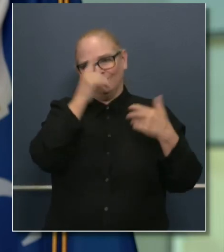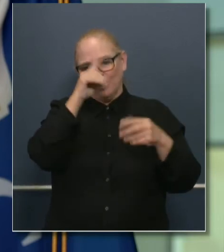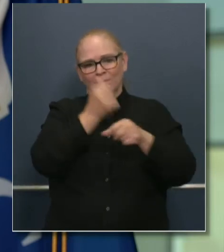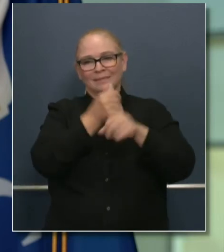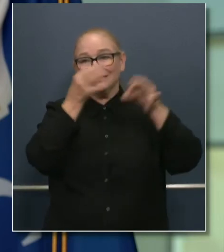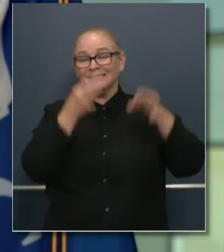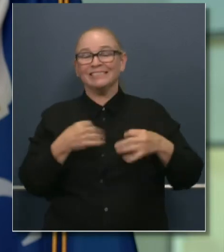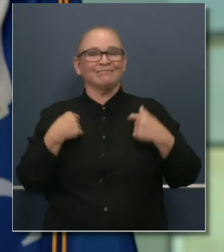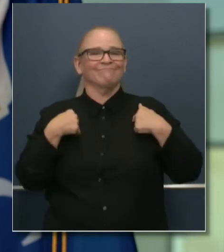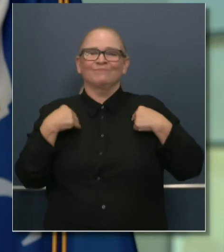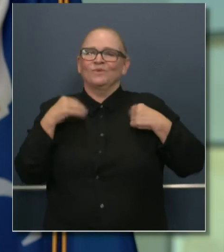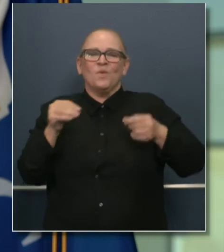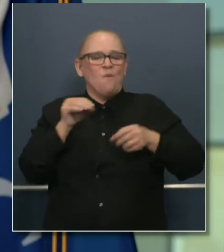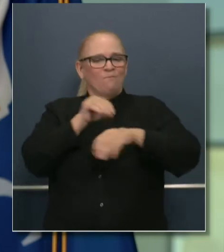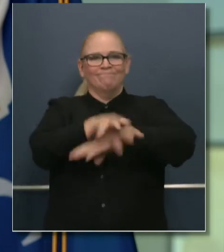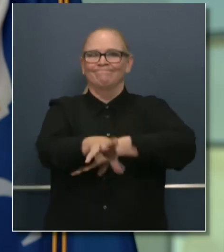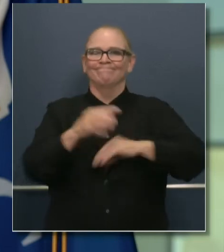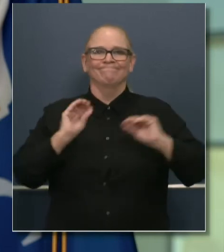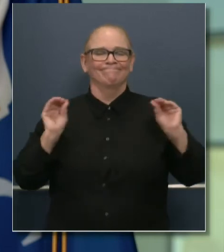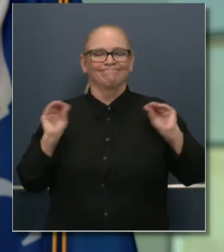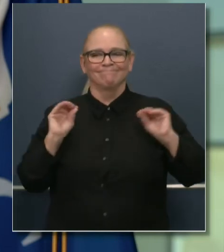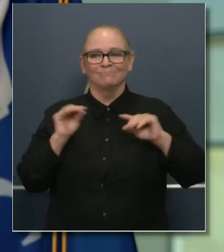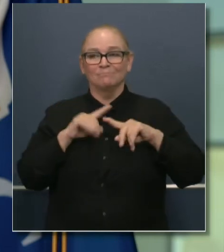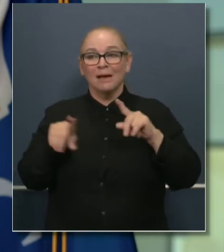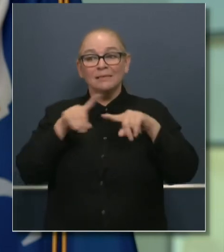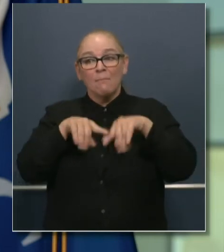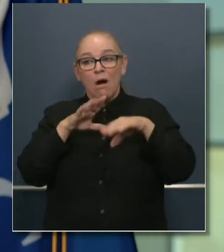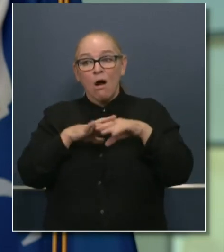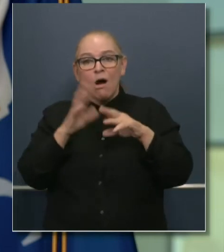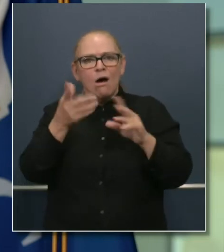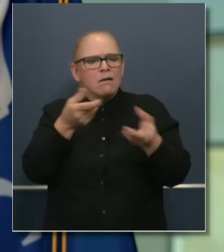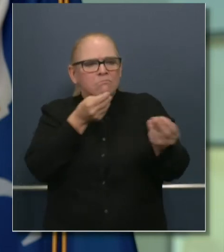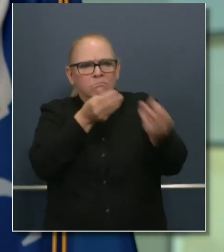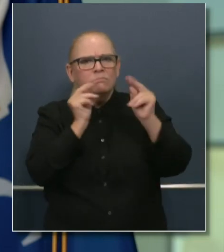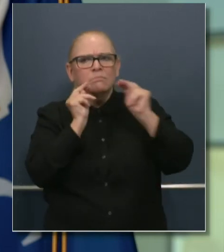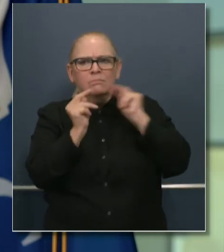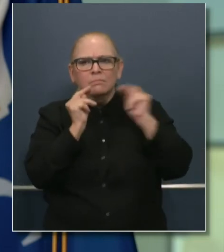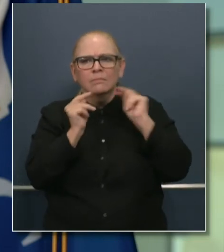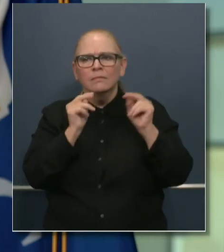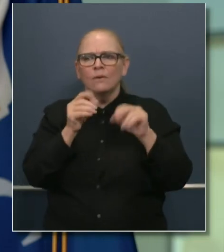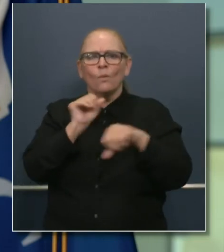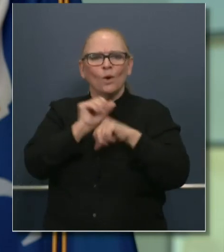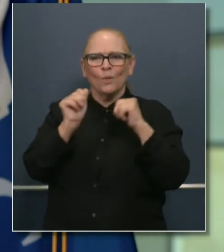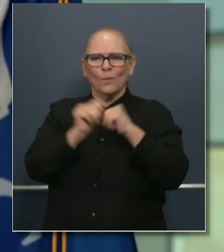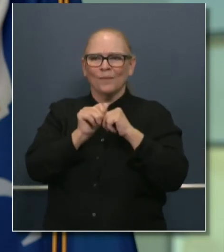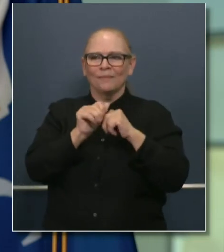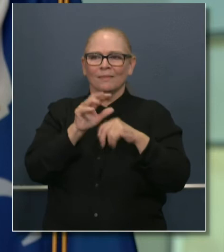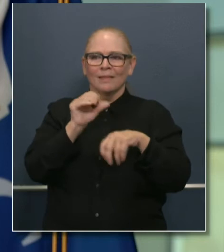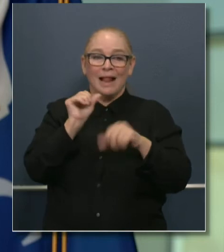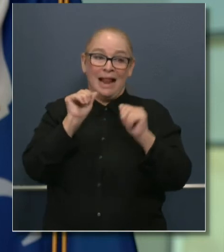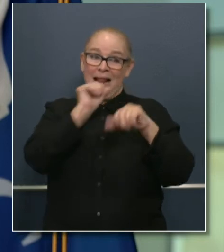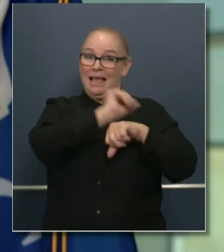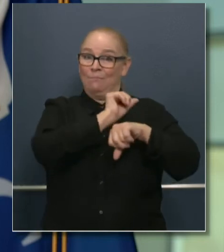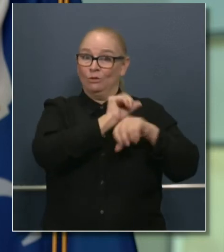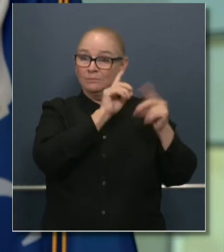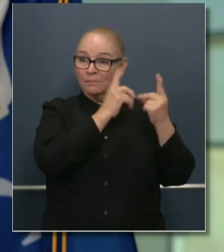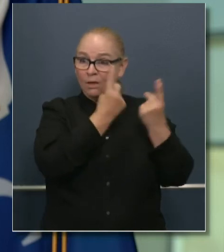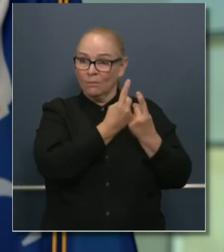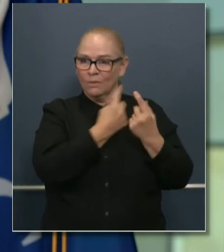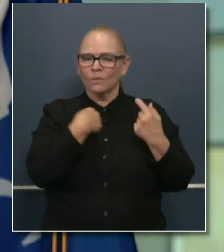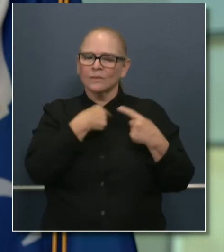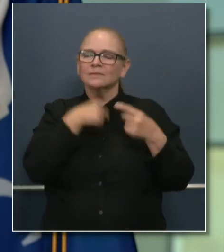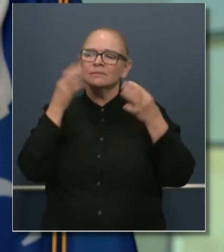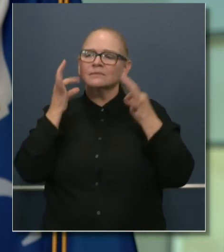but based upon bargaining, based upon working with labor and making those decisions in a collaborative